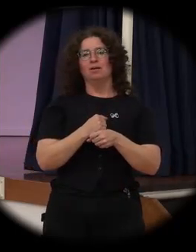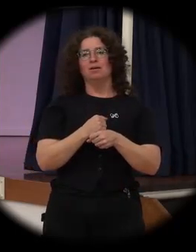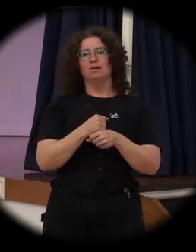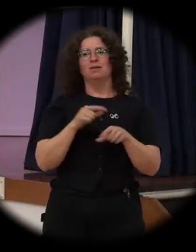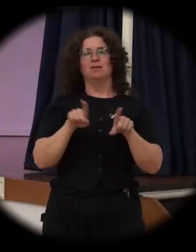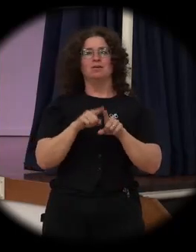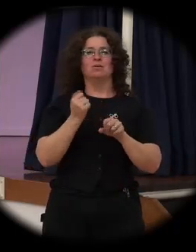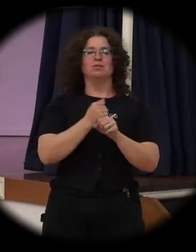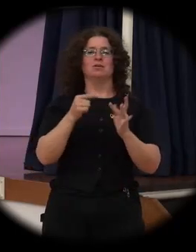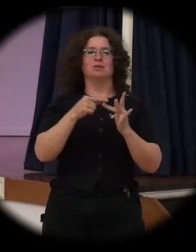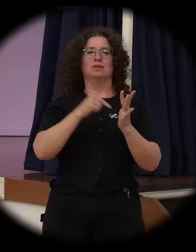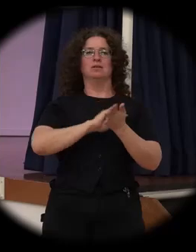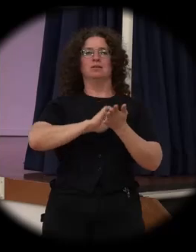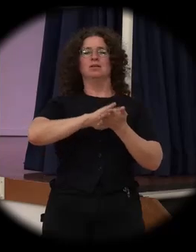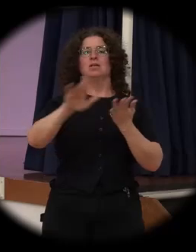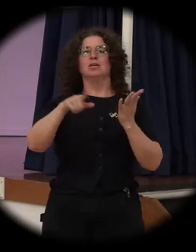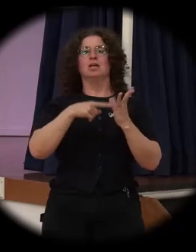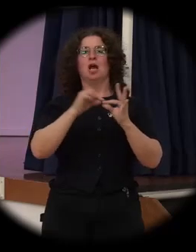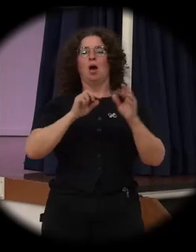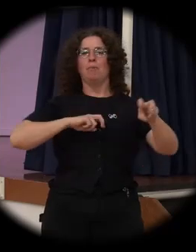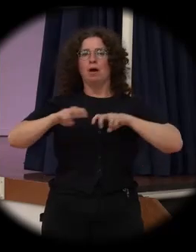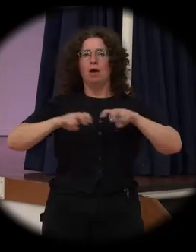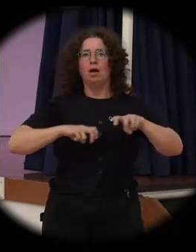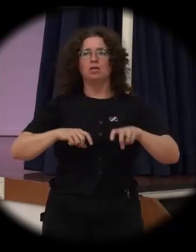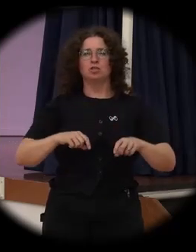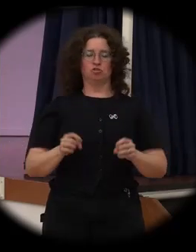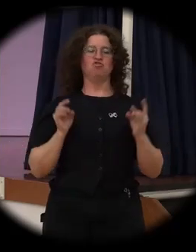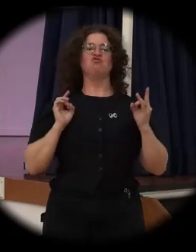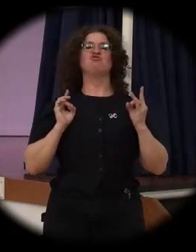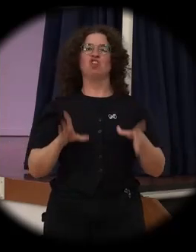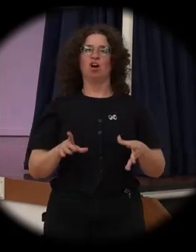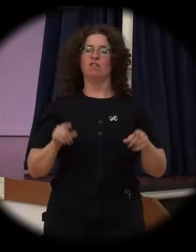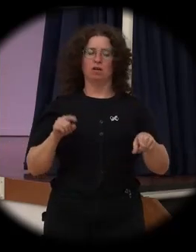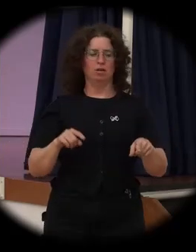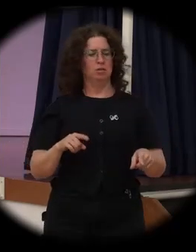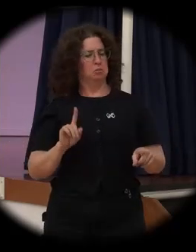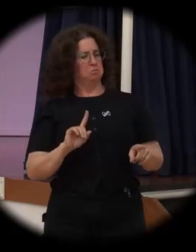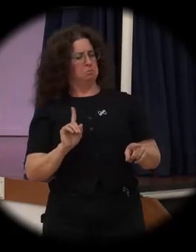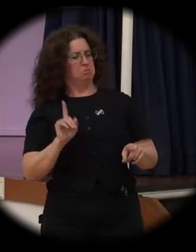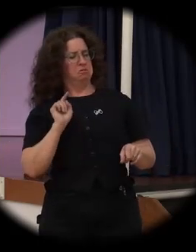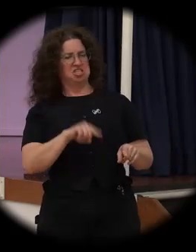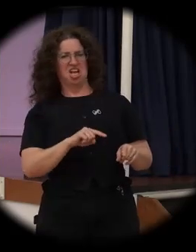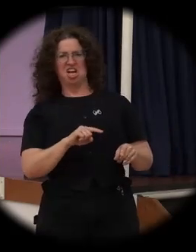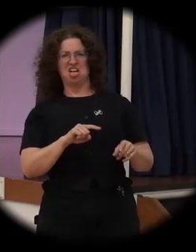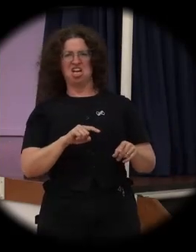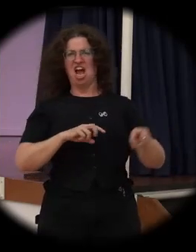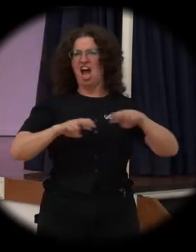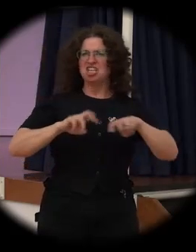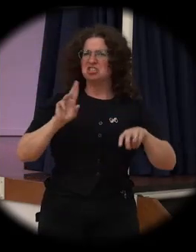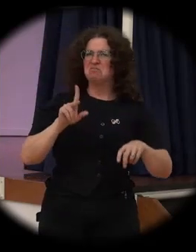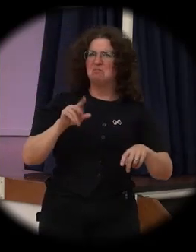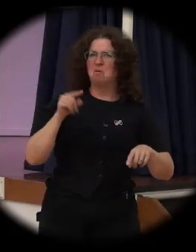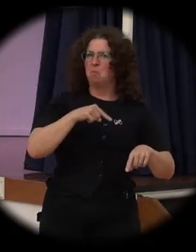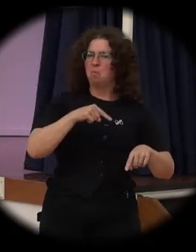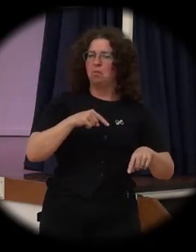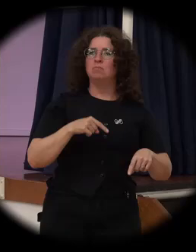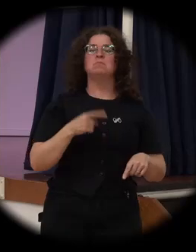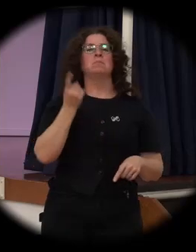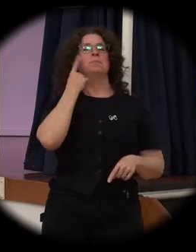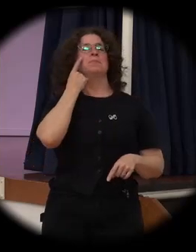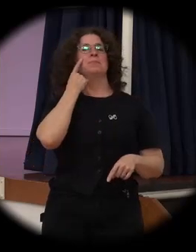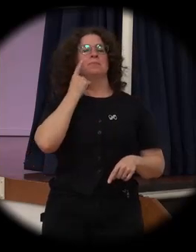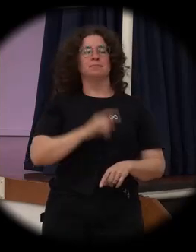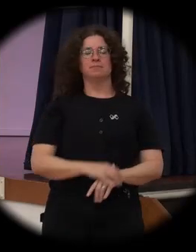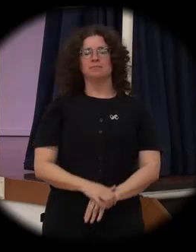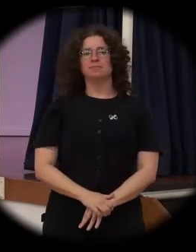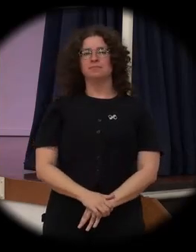GitHub Actions Getting Started guide if you want to get a bit better of an understanding of like what is actually GitHub Actions, what am I using here. And